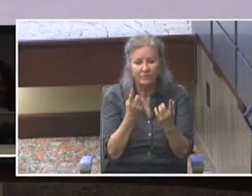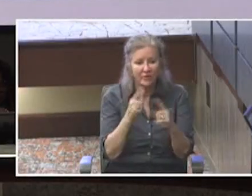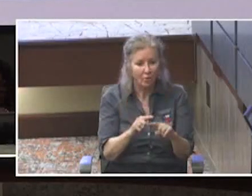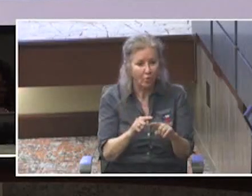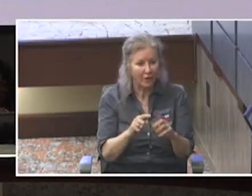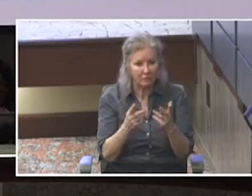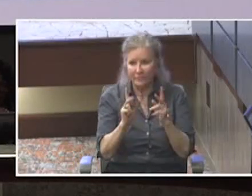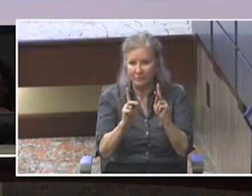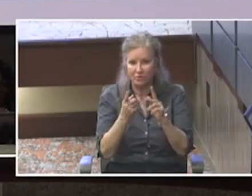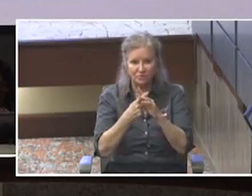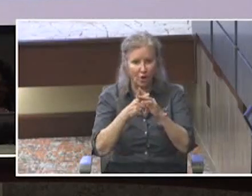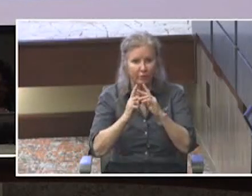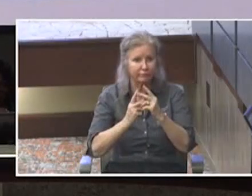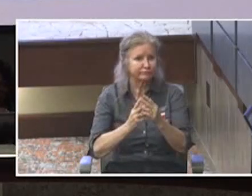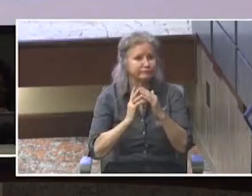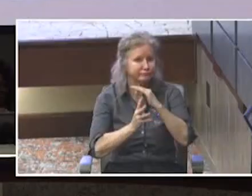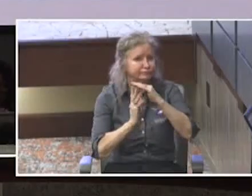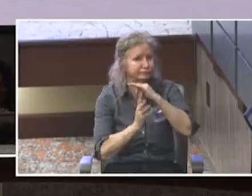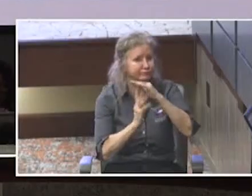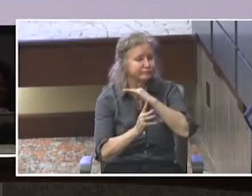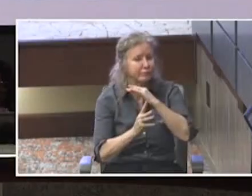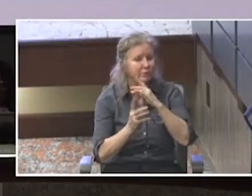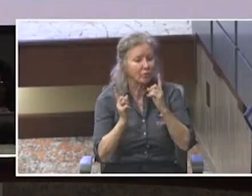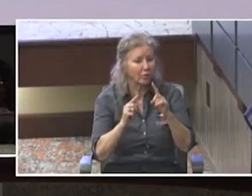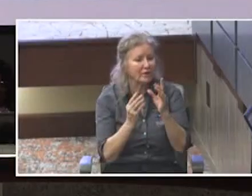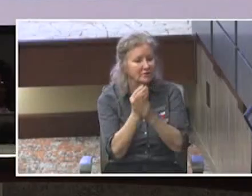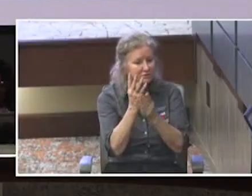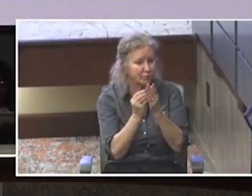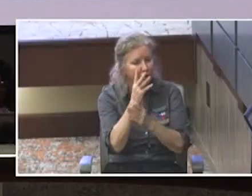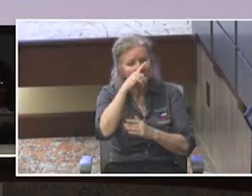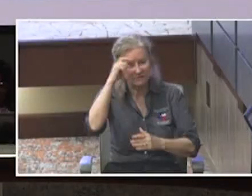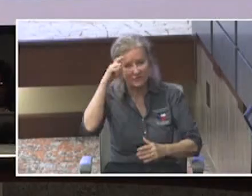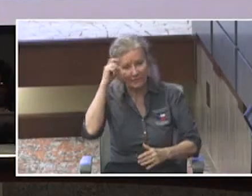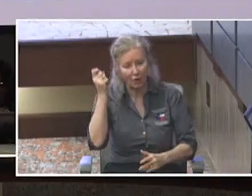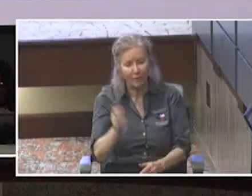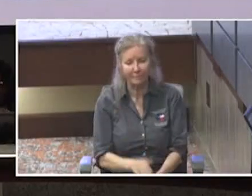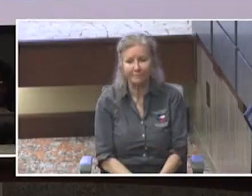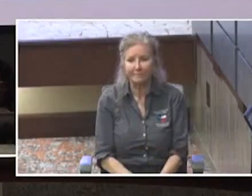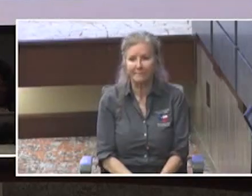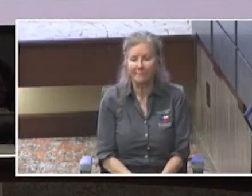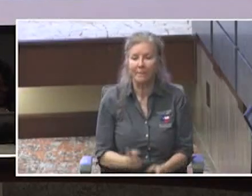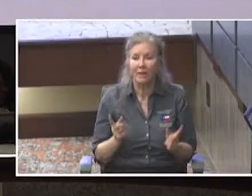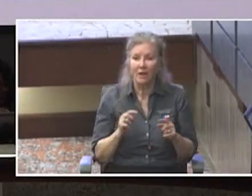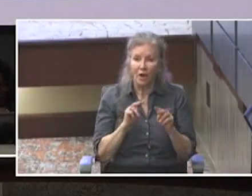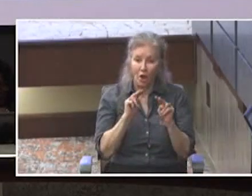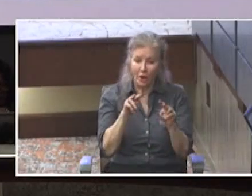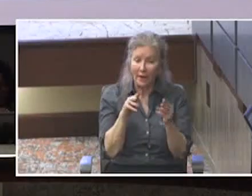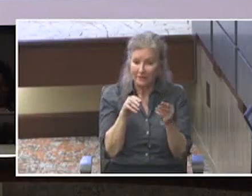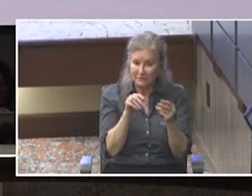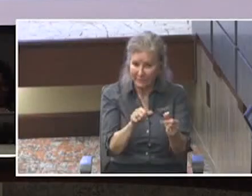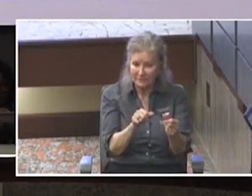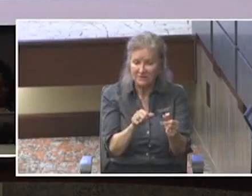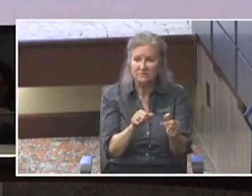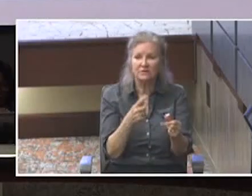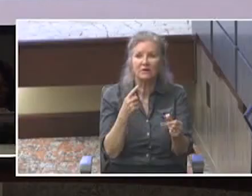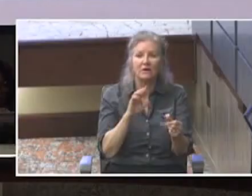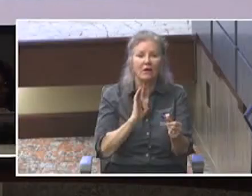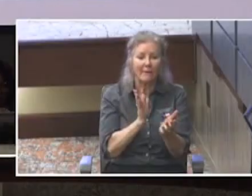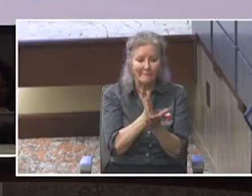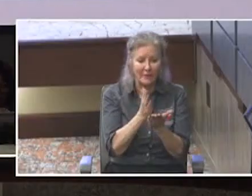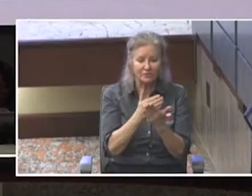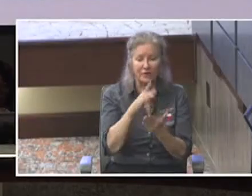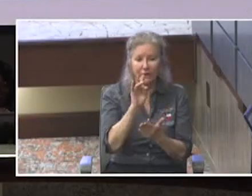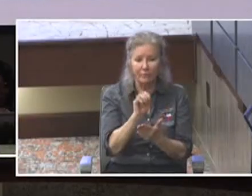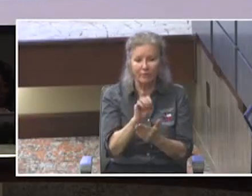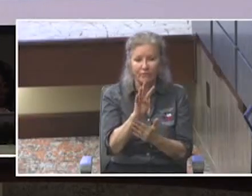throughout the year as we get into the spring and the summer. When we look at expenses, where our budget is